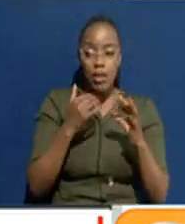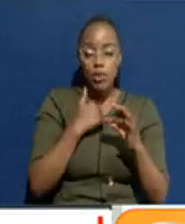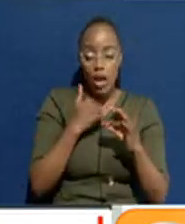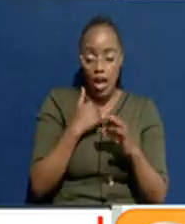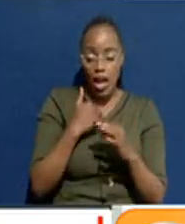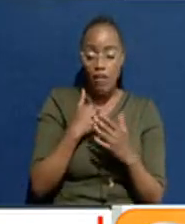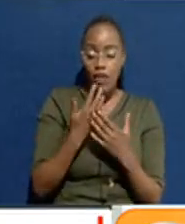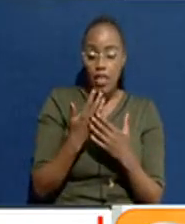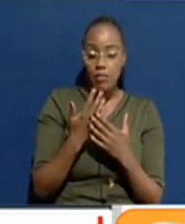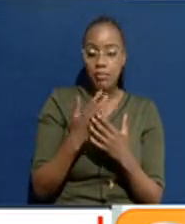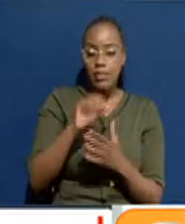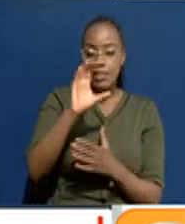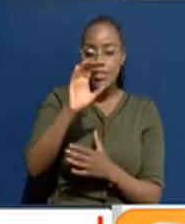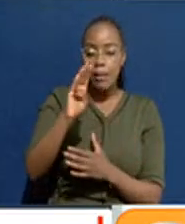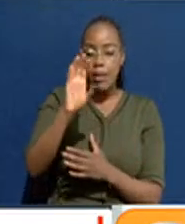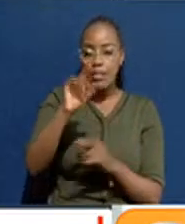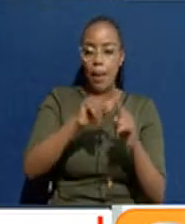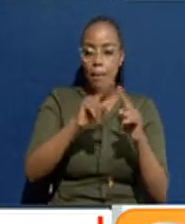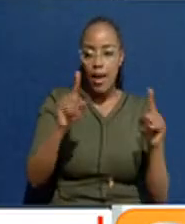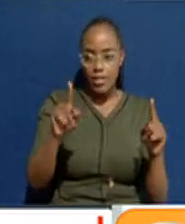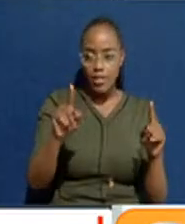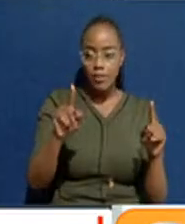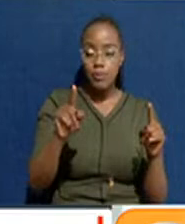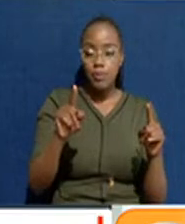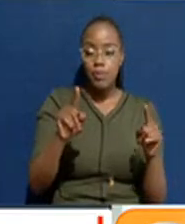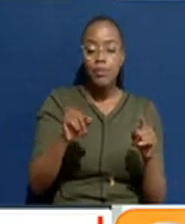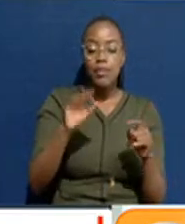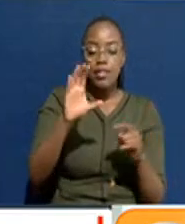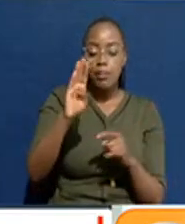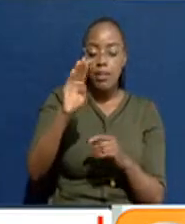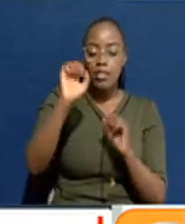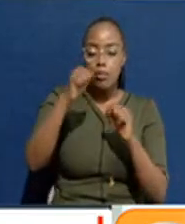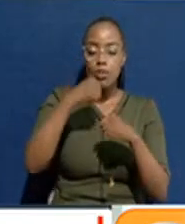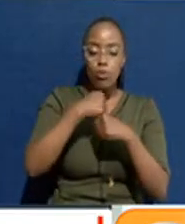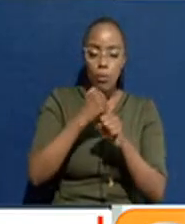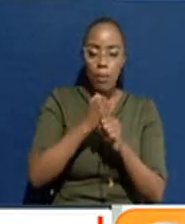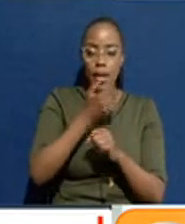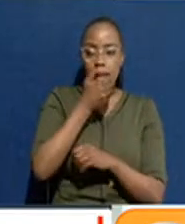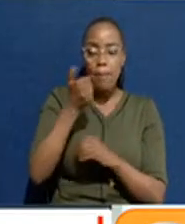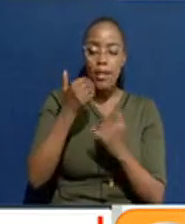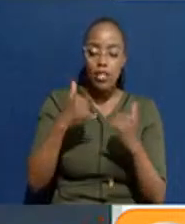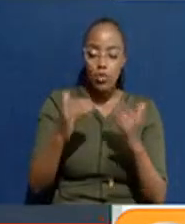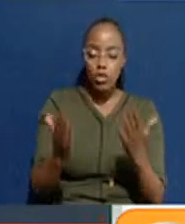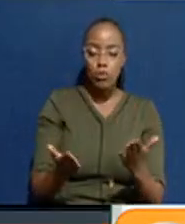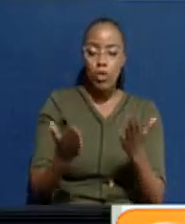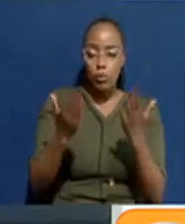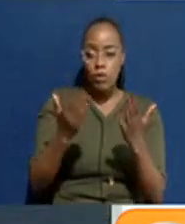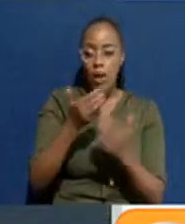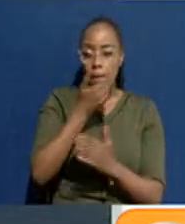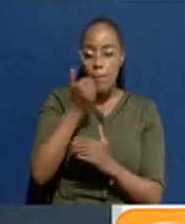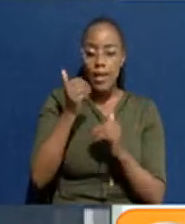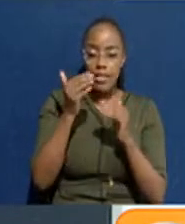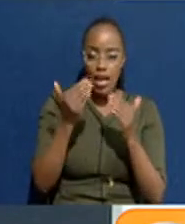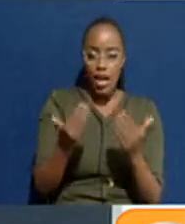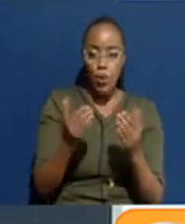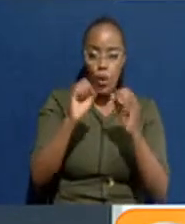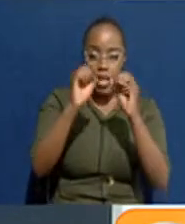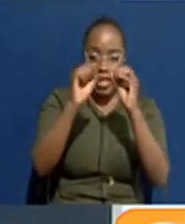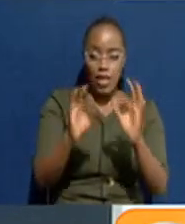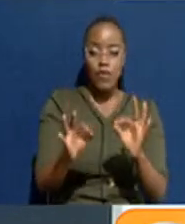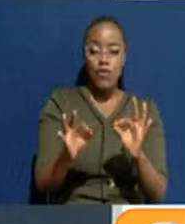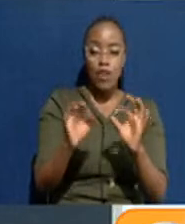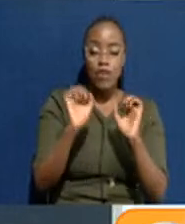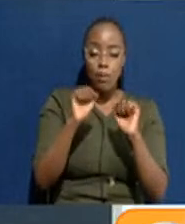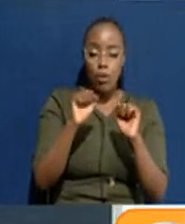proceed, but they can make CBC better. How can they make CBC better? If they